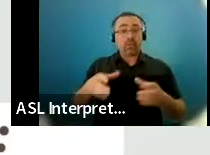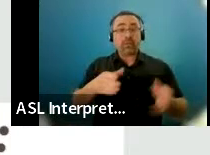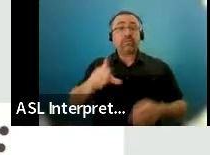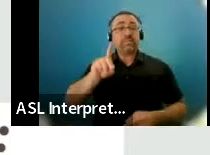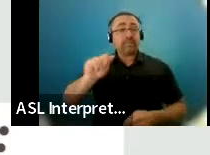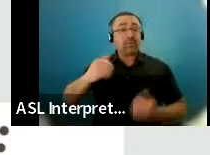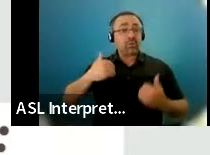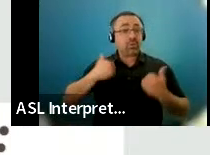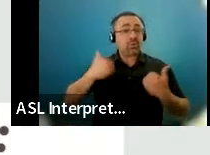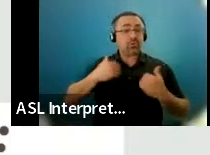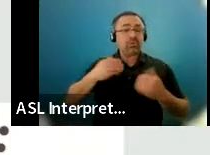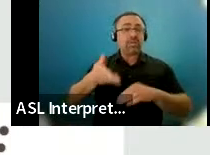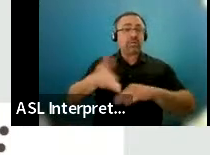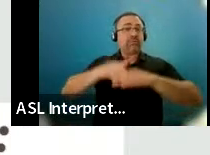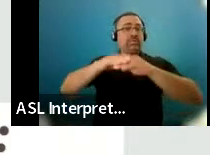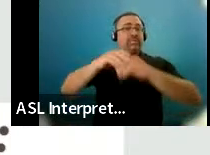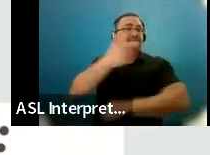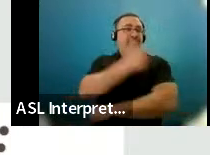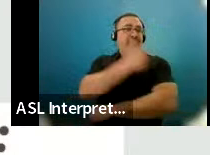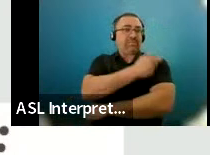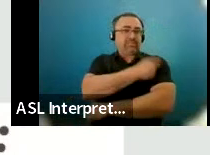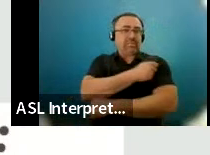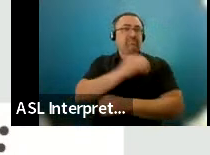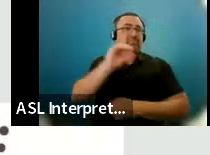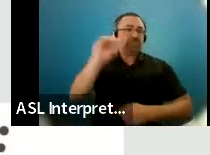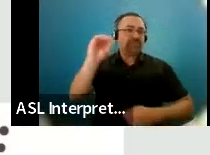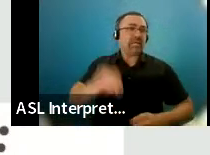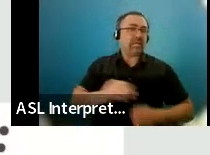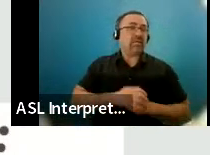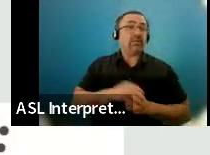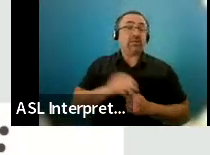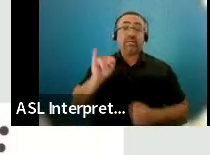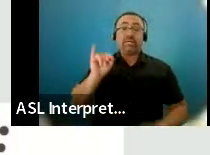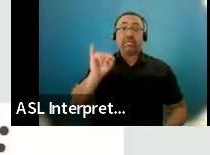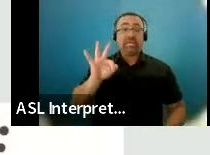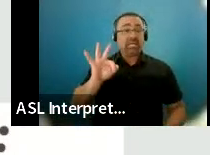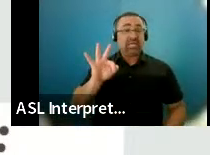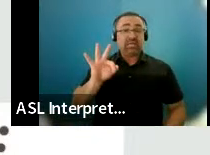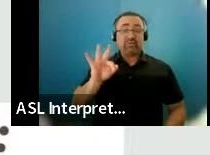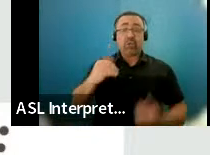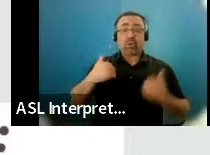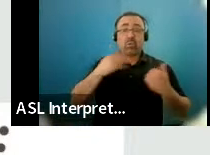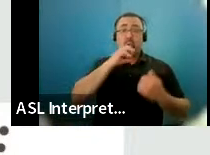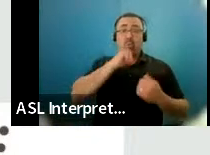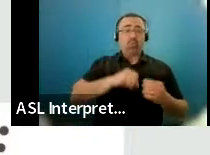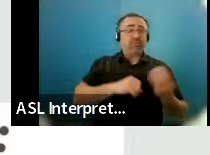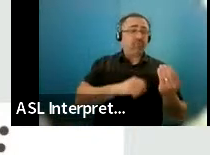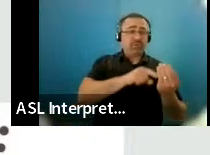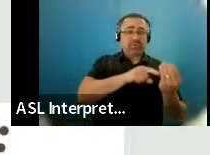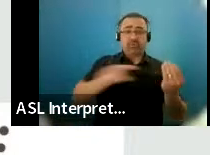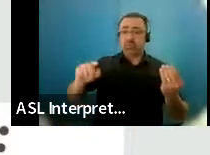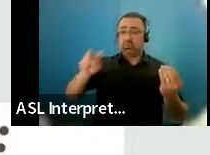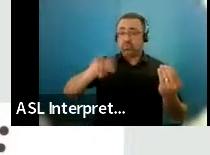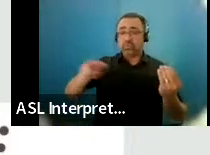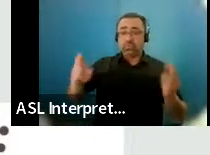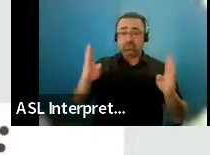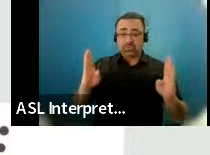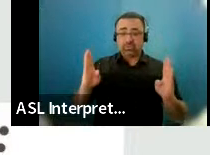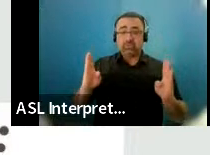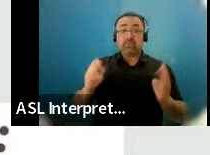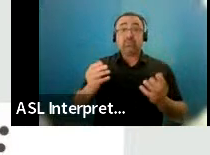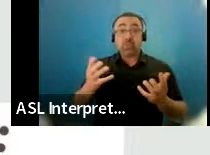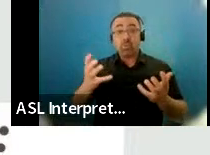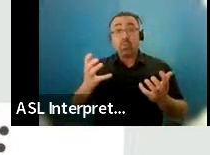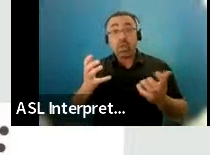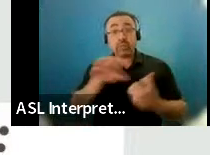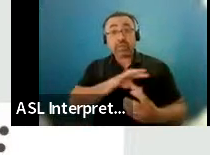to increase vaccination rates within our community. If you are a youth between the ages of 14 to 22 who wants to